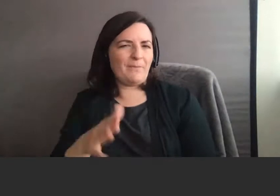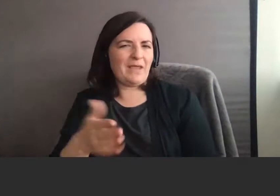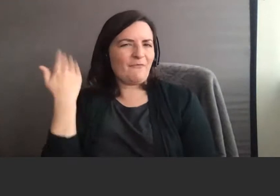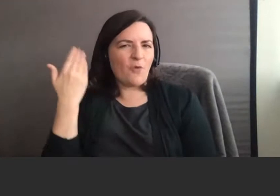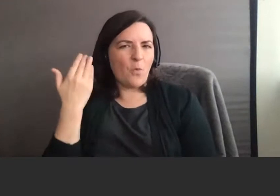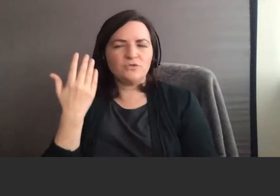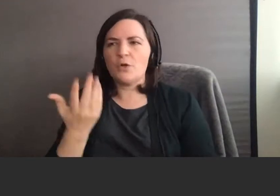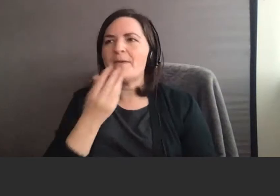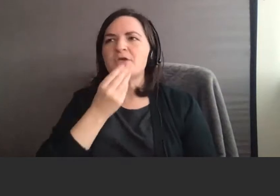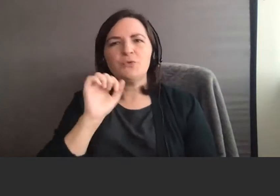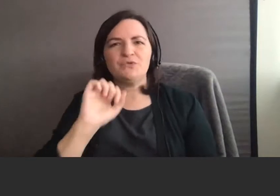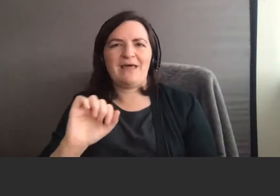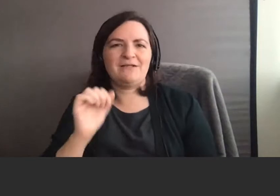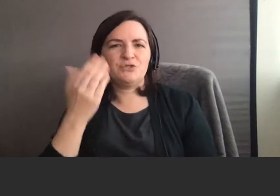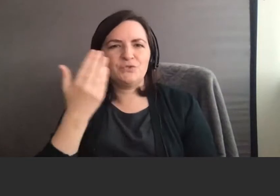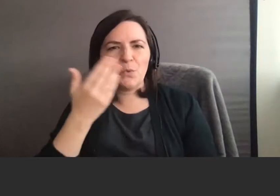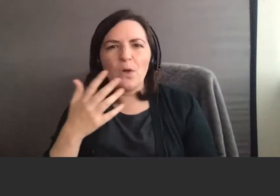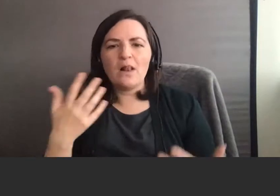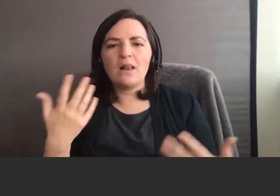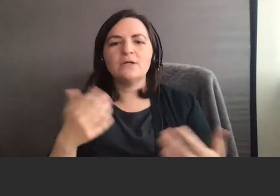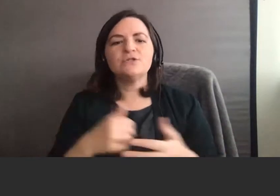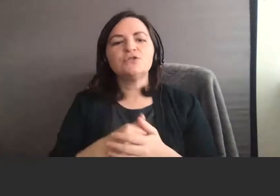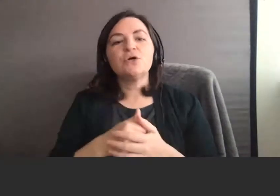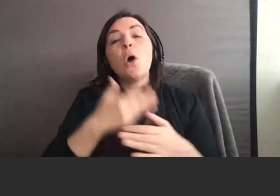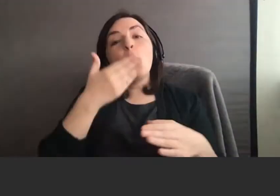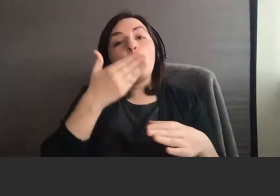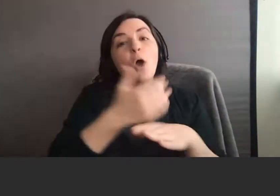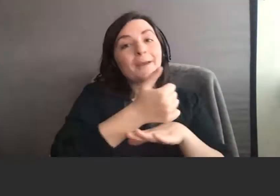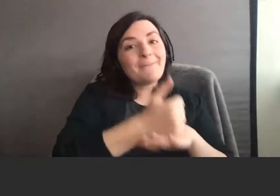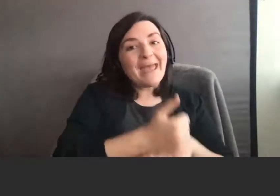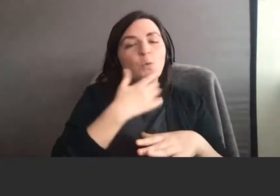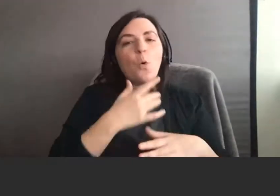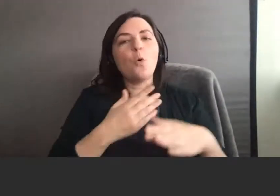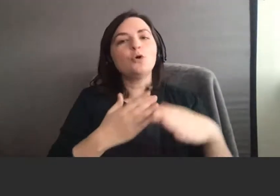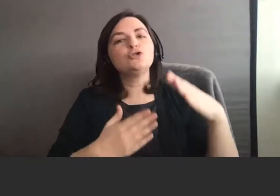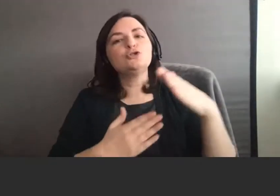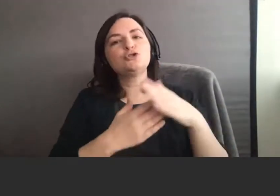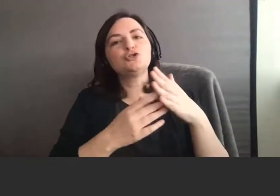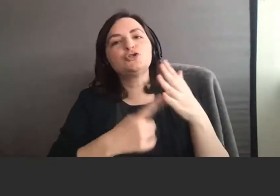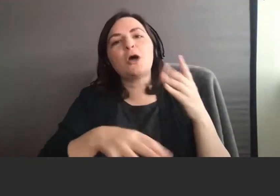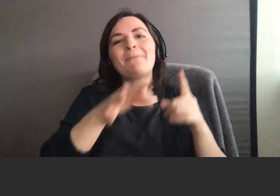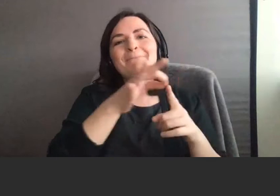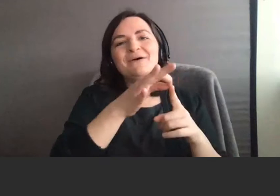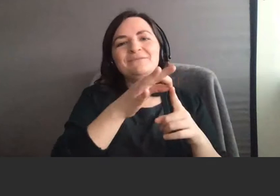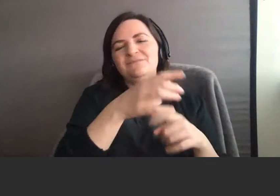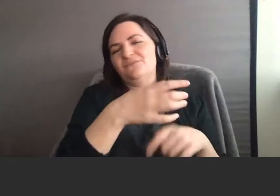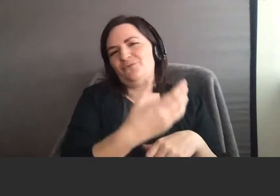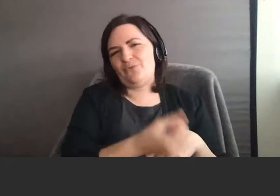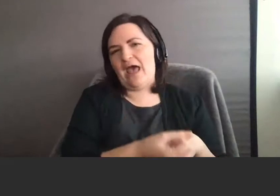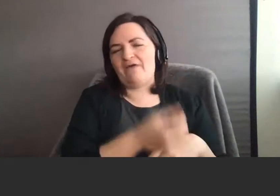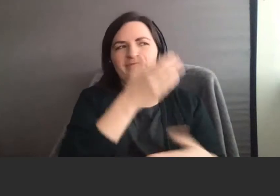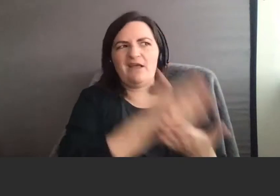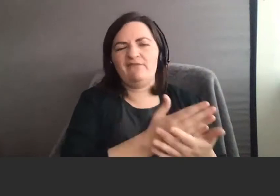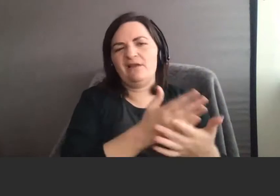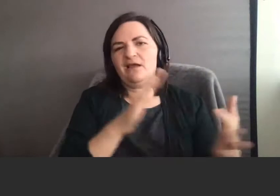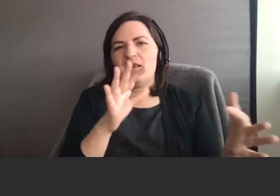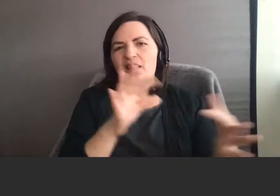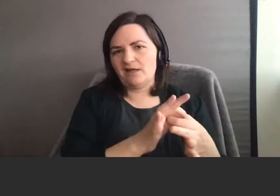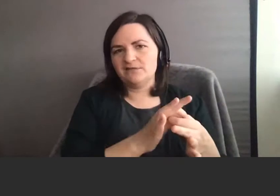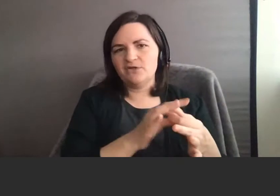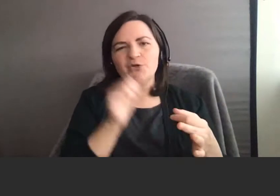work in. Work-based and top-up students is a bit more straightforward for you because I know that you definitely have, you're